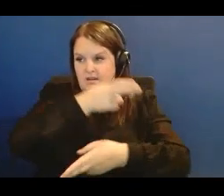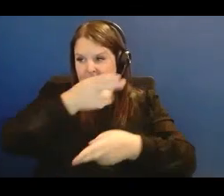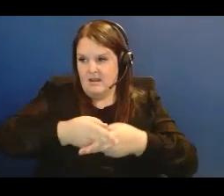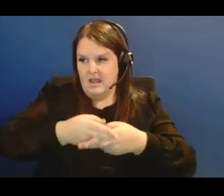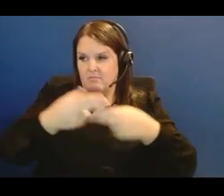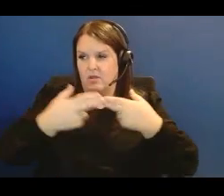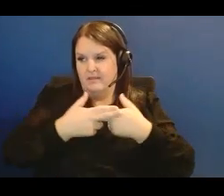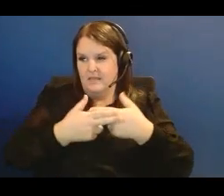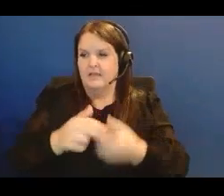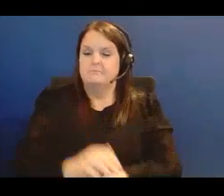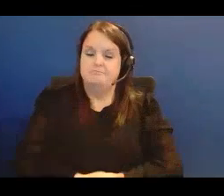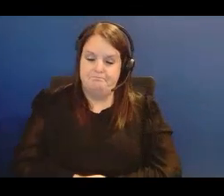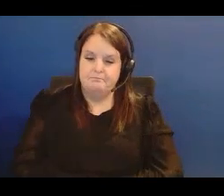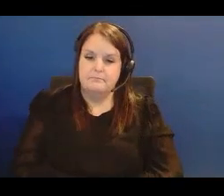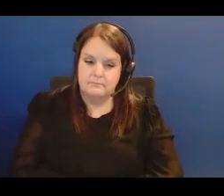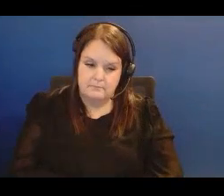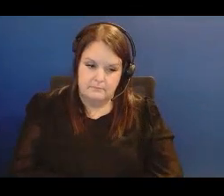slide.